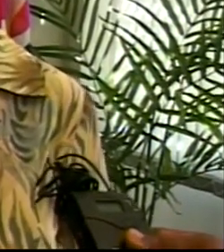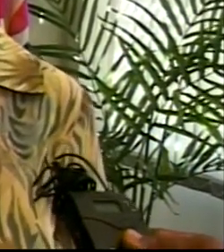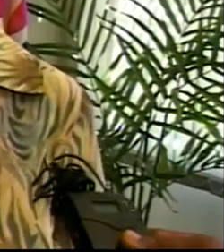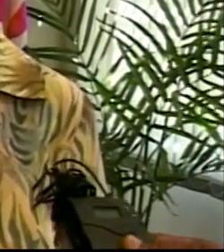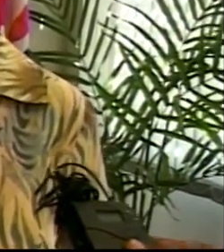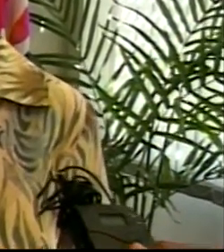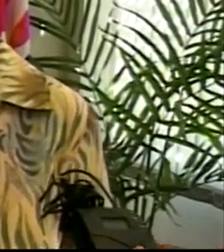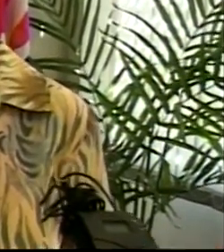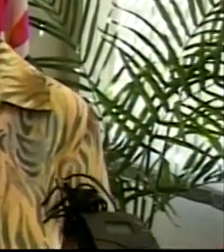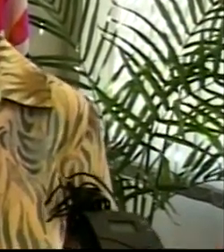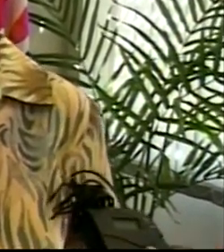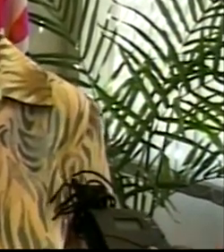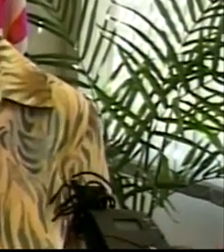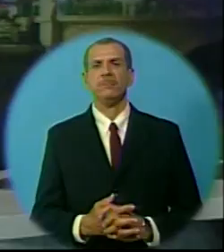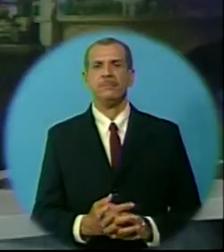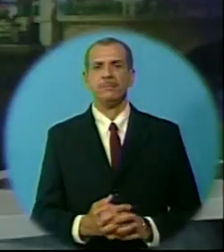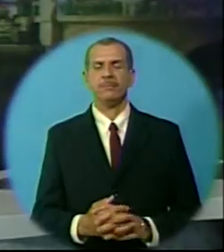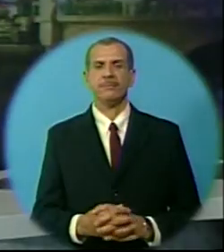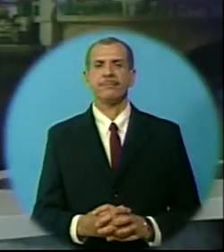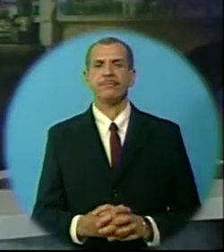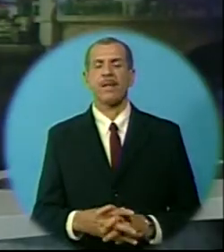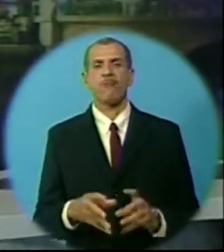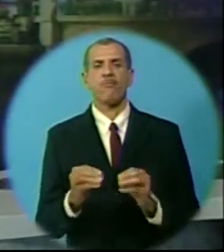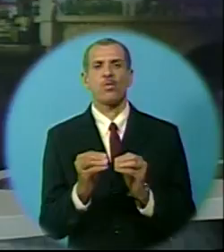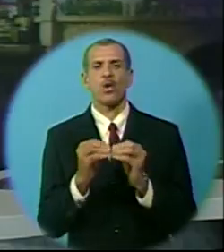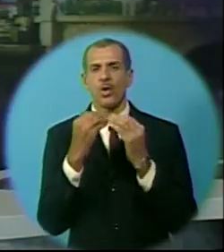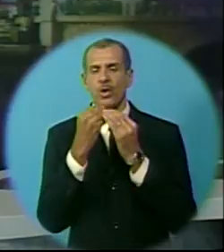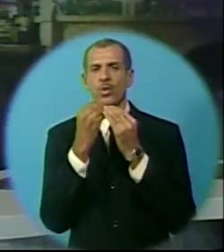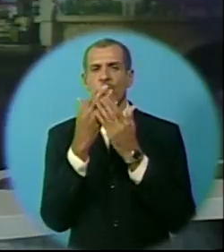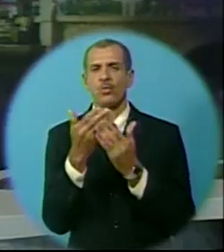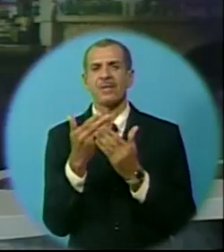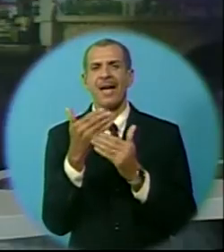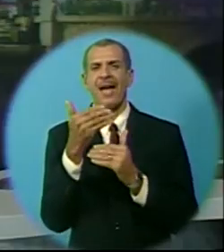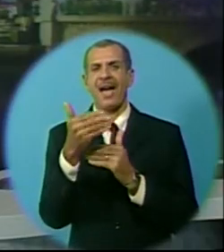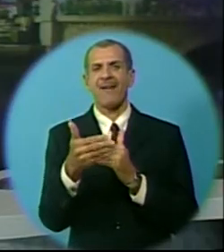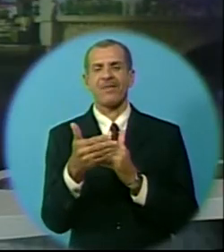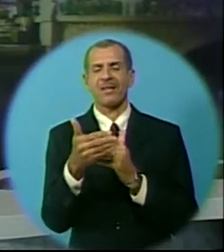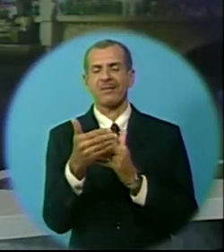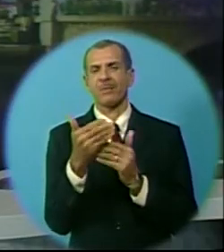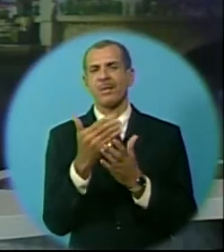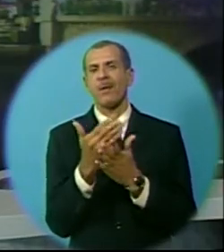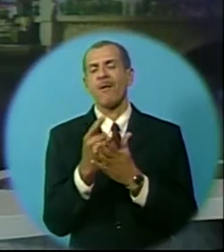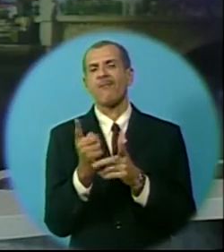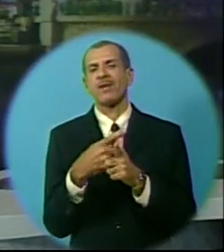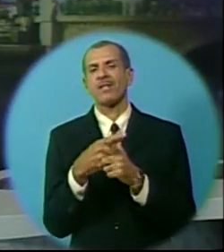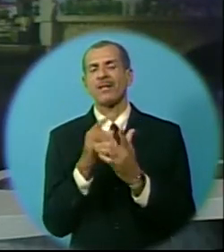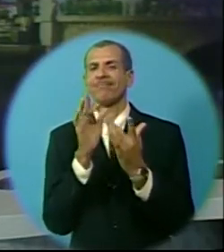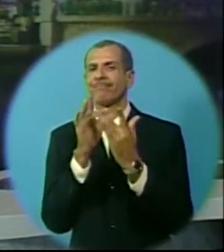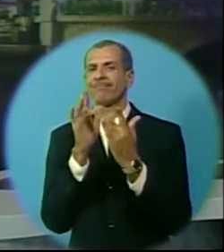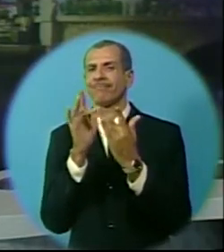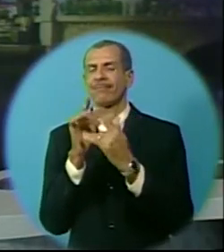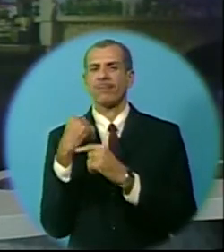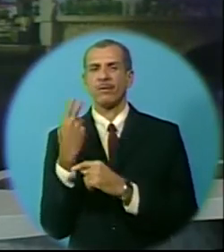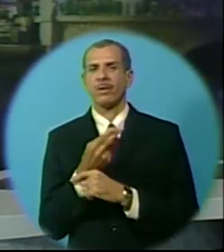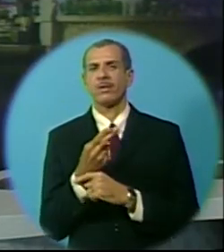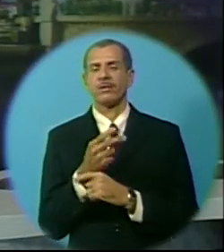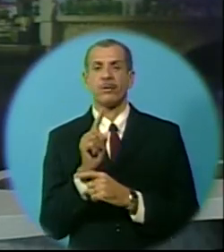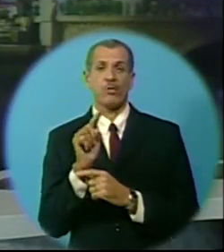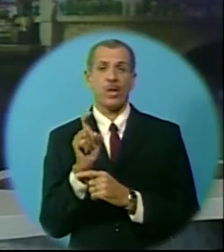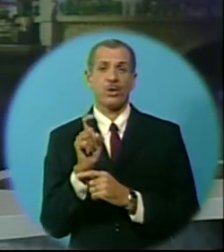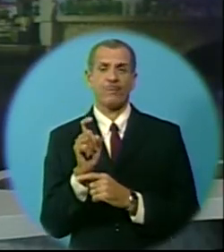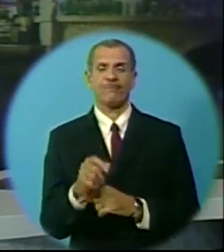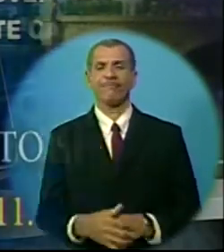determined precisely. We'll have more news after this break, but first we'd like to get your take on this